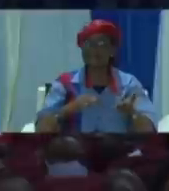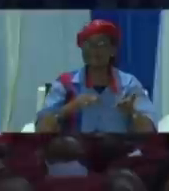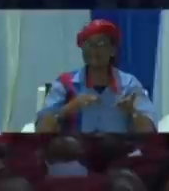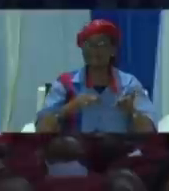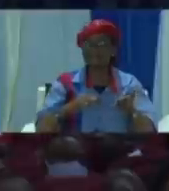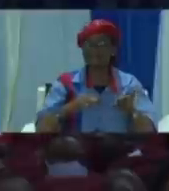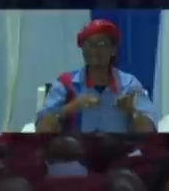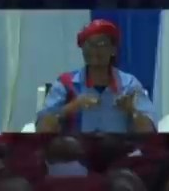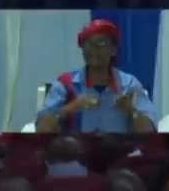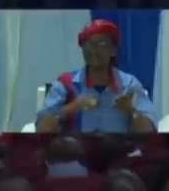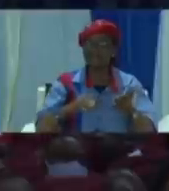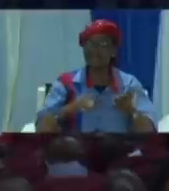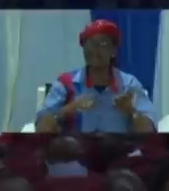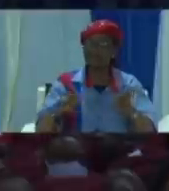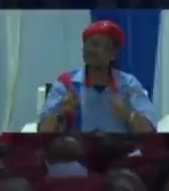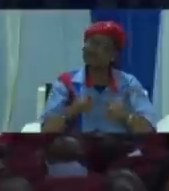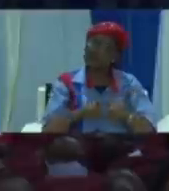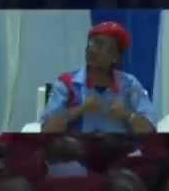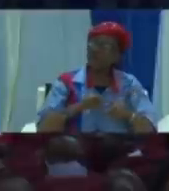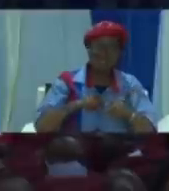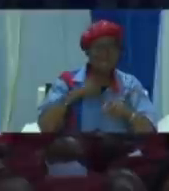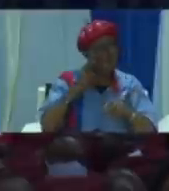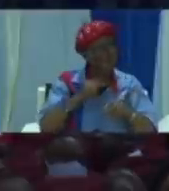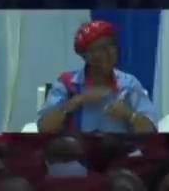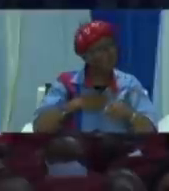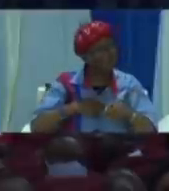So I was, my friend.